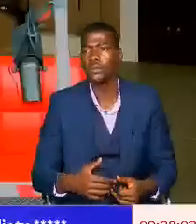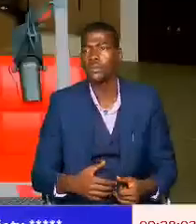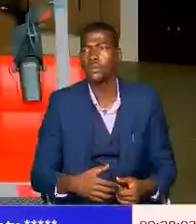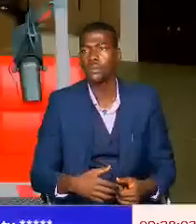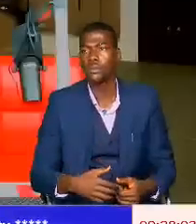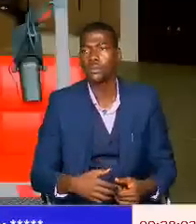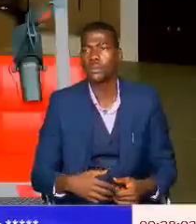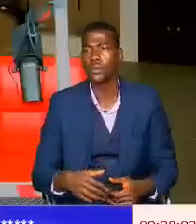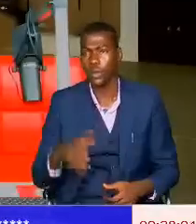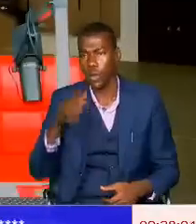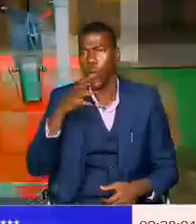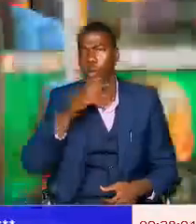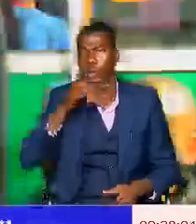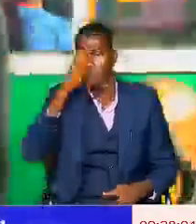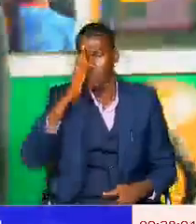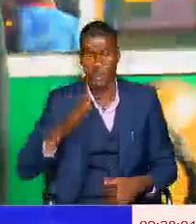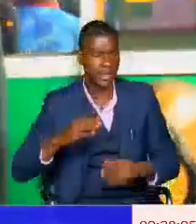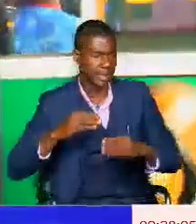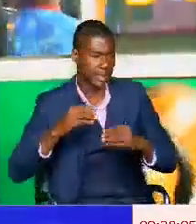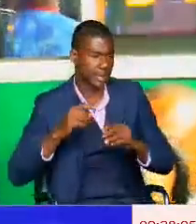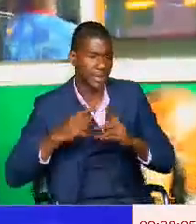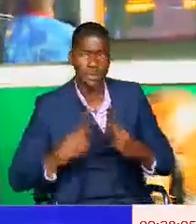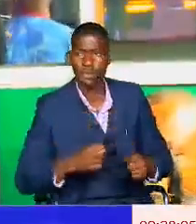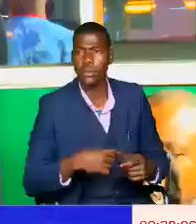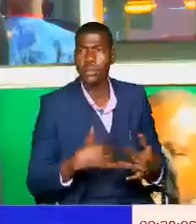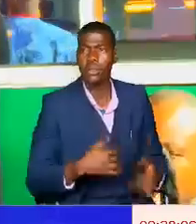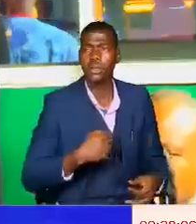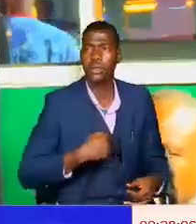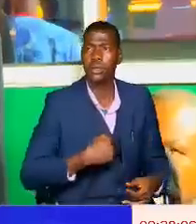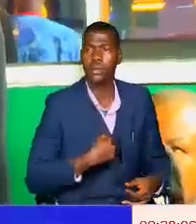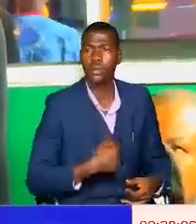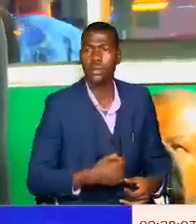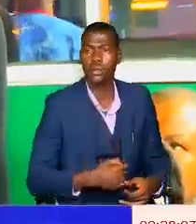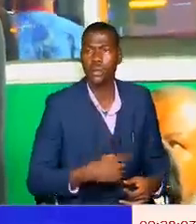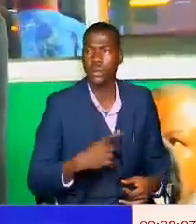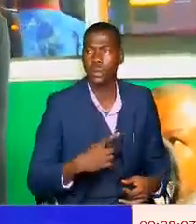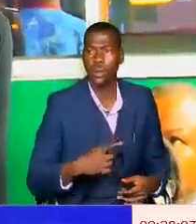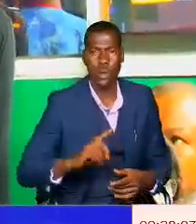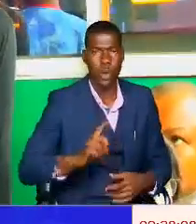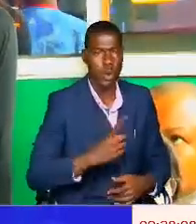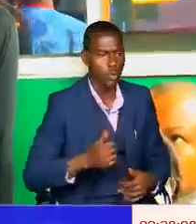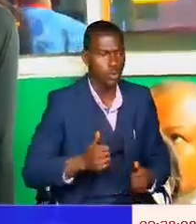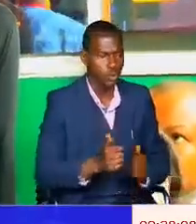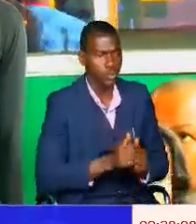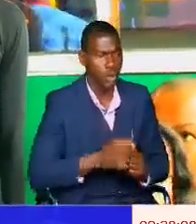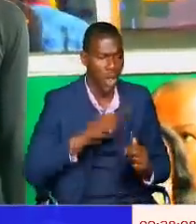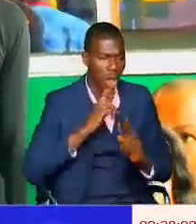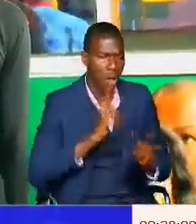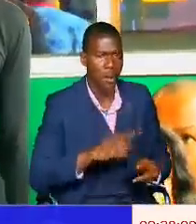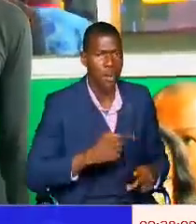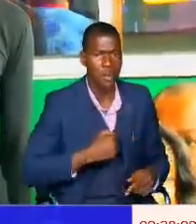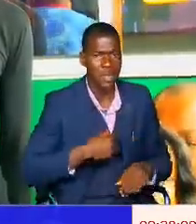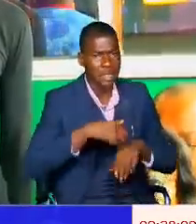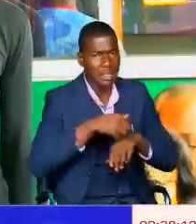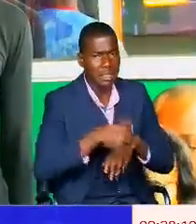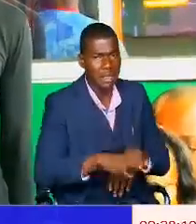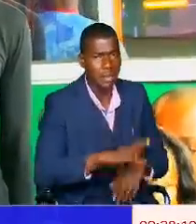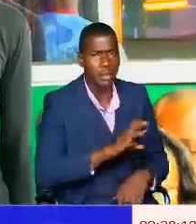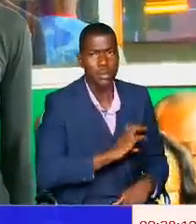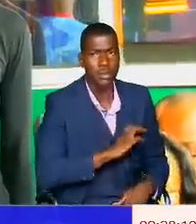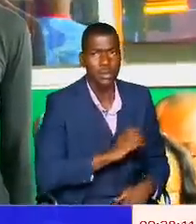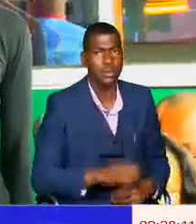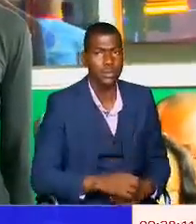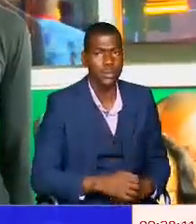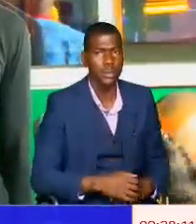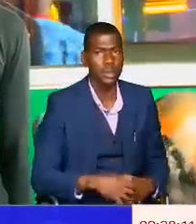carry my report come that I was wrongly dismissed from the Nigerian service, from the Nigerian police force,